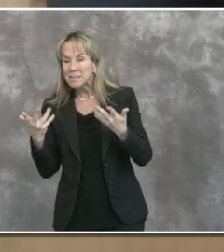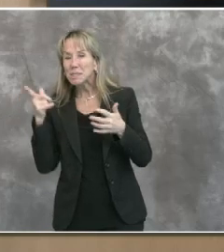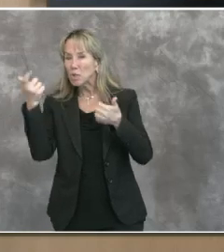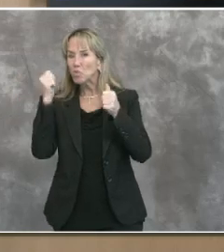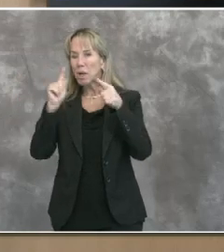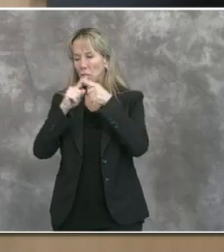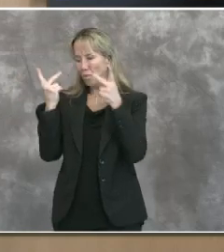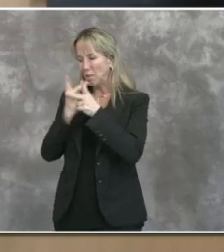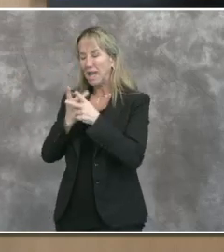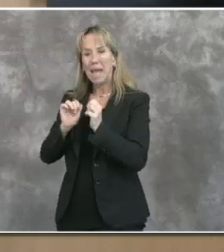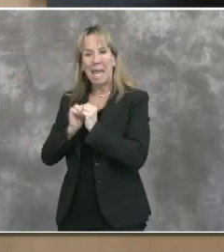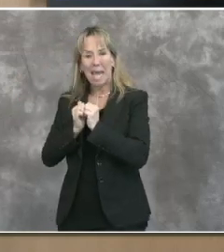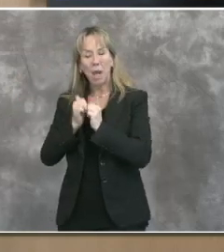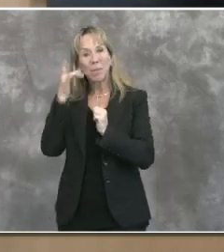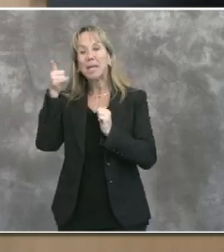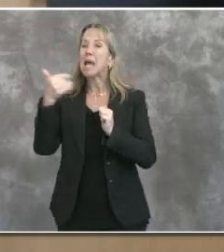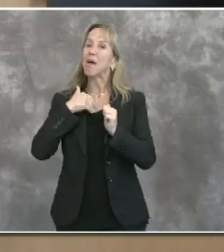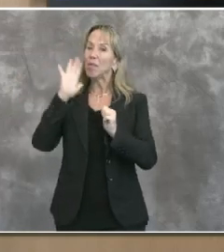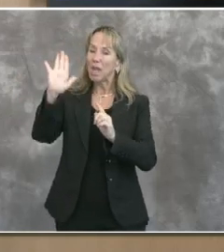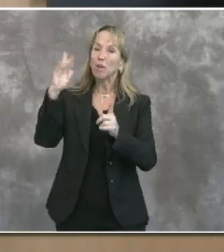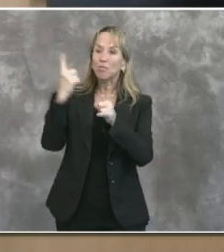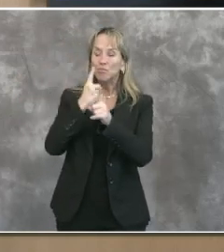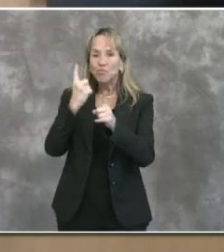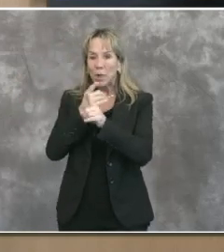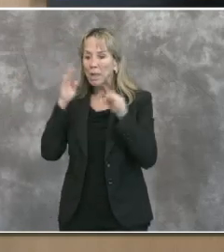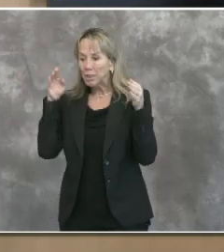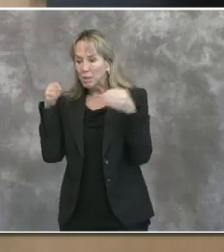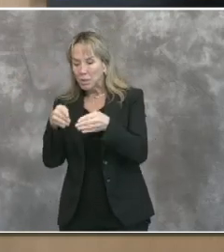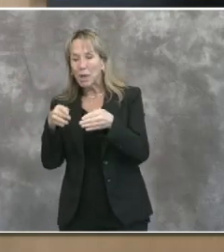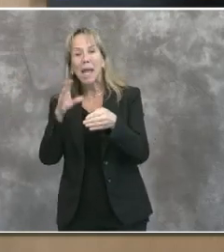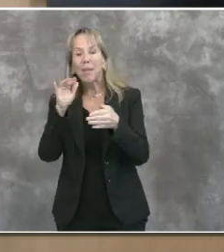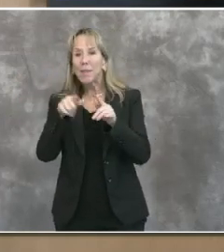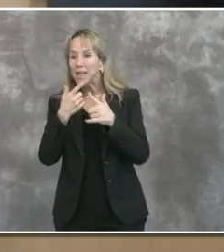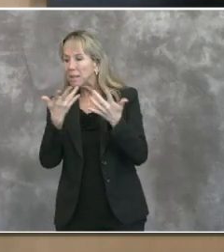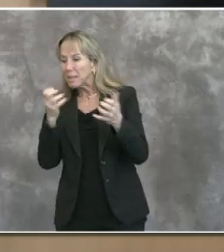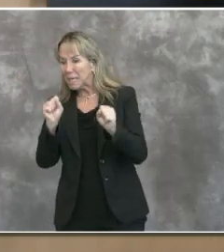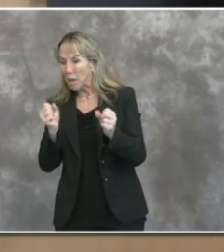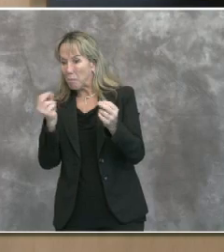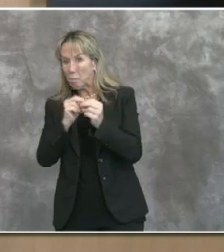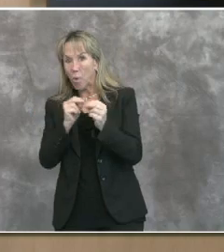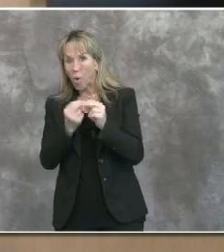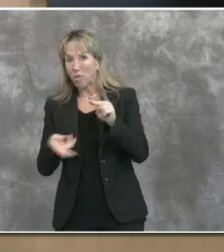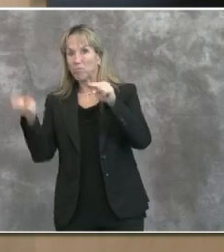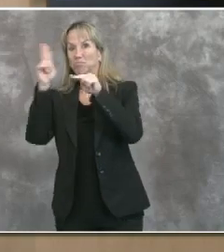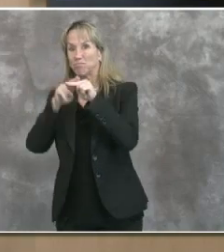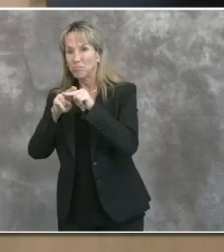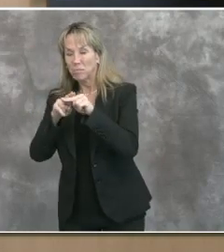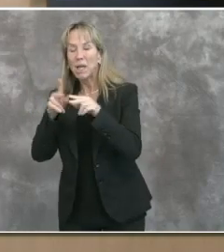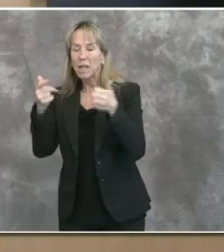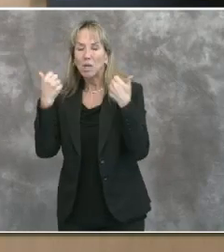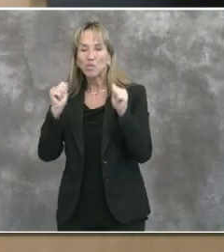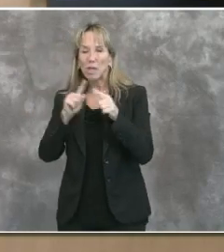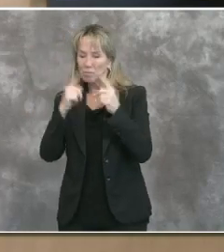they work with on a regular basis, and they are in fact directing those resources to expand testing every day.